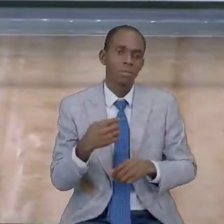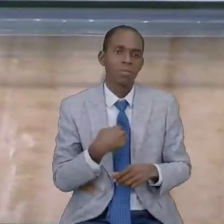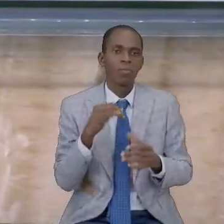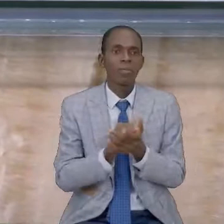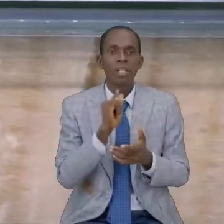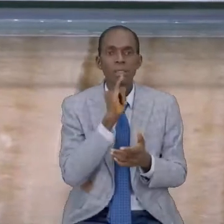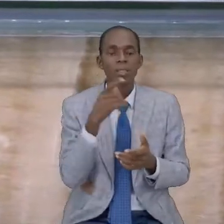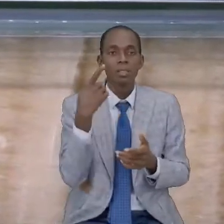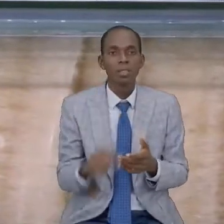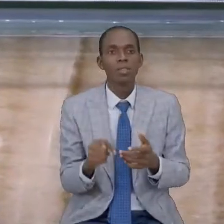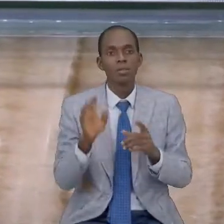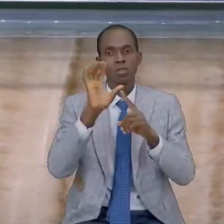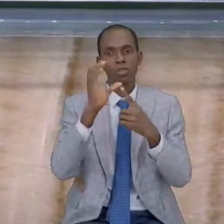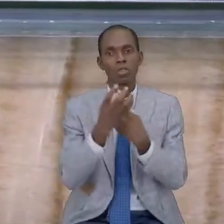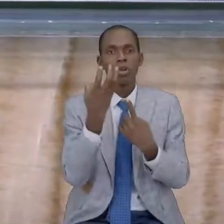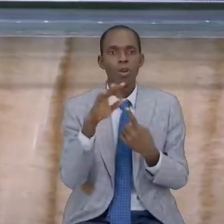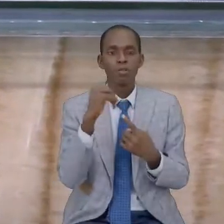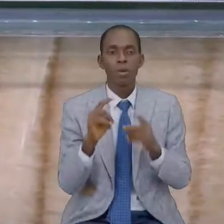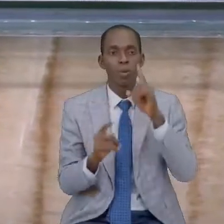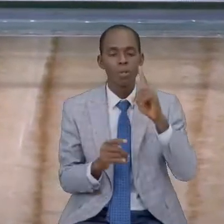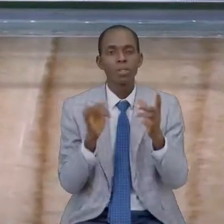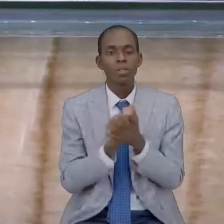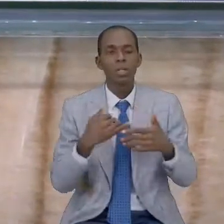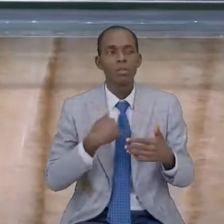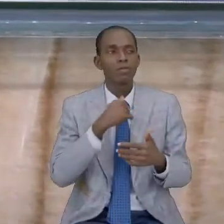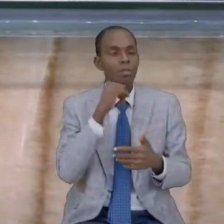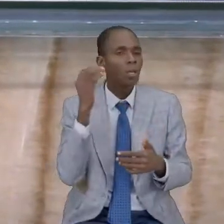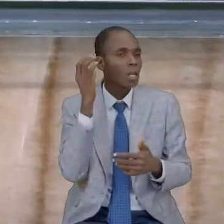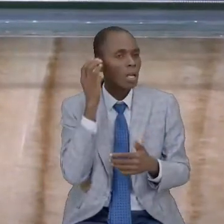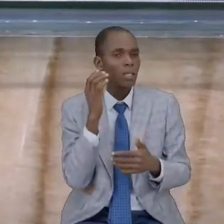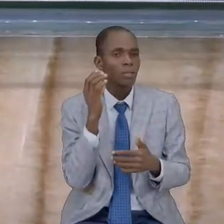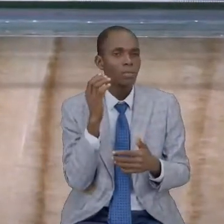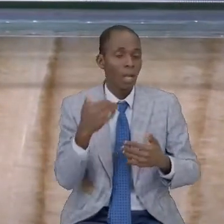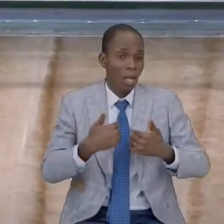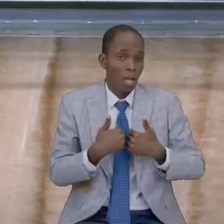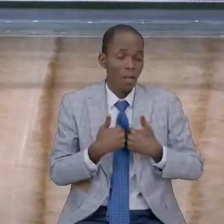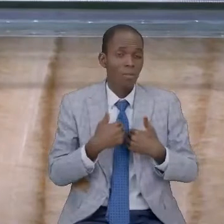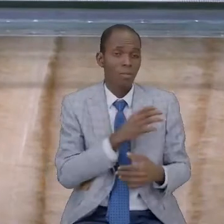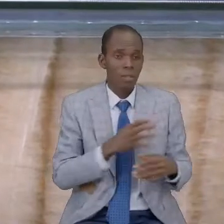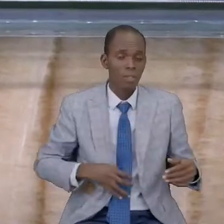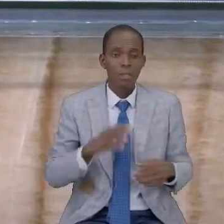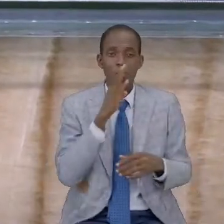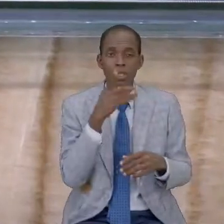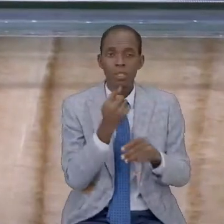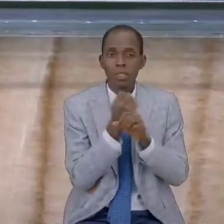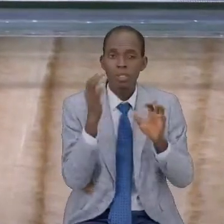me. That's the condition of the one who has not had Christ being the Savior, being the Lord, being the pattern,